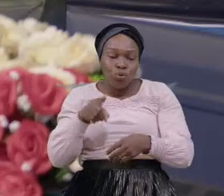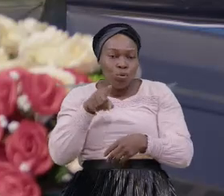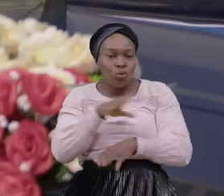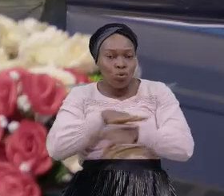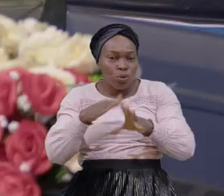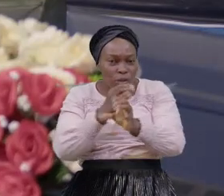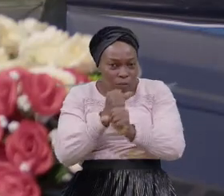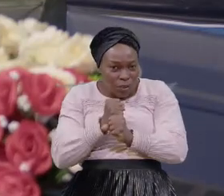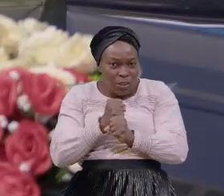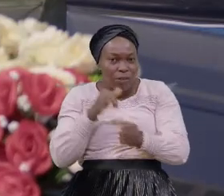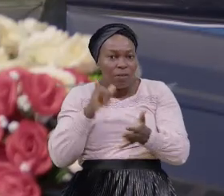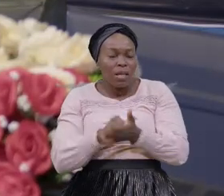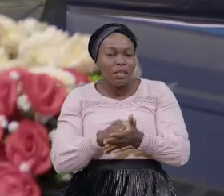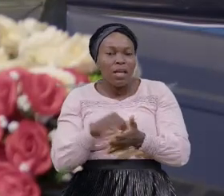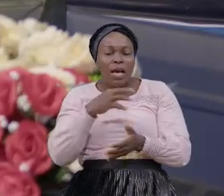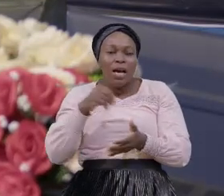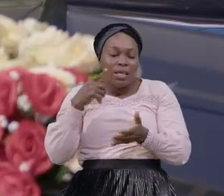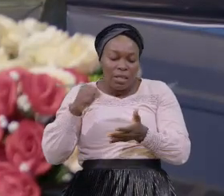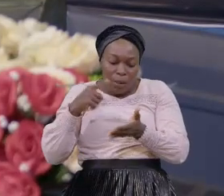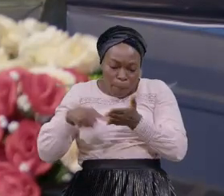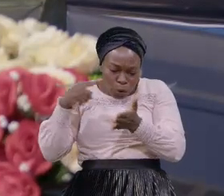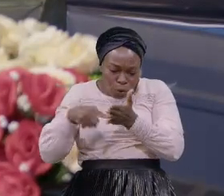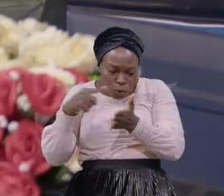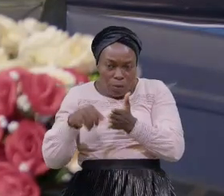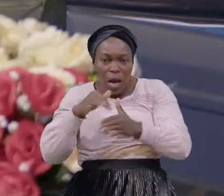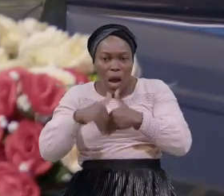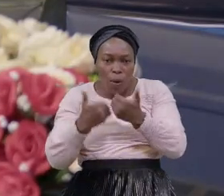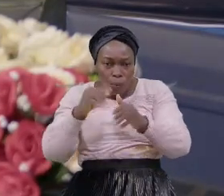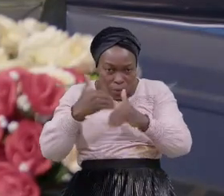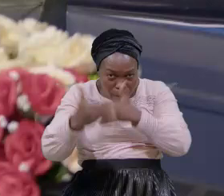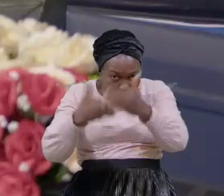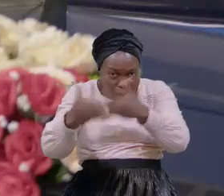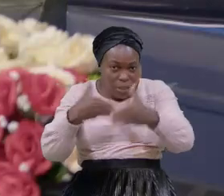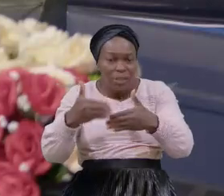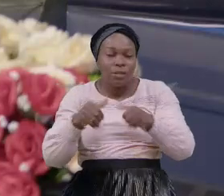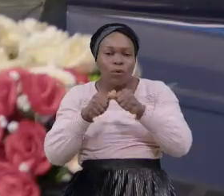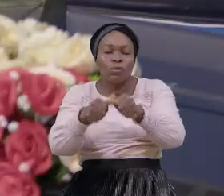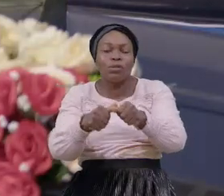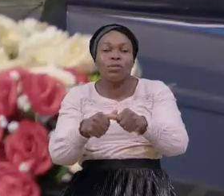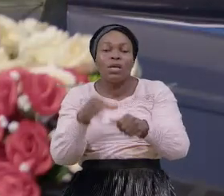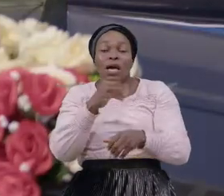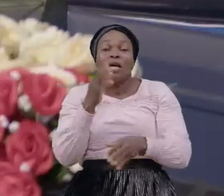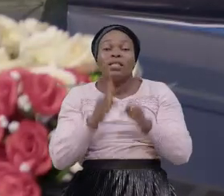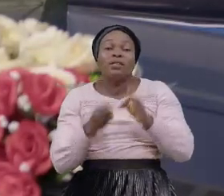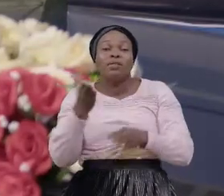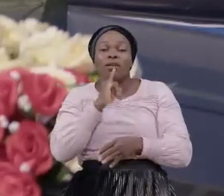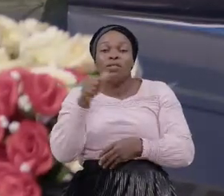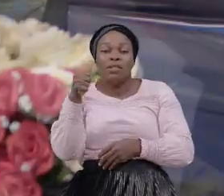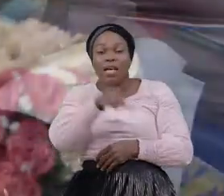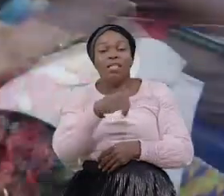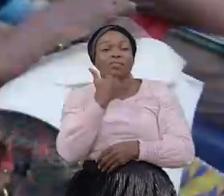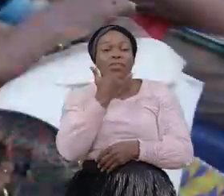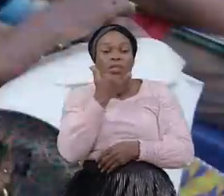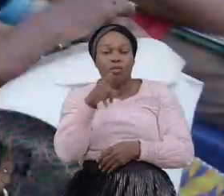monitoring how the process is going. And then if there's any mistake, you amend it. And eventually you come